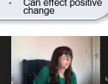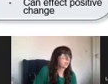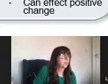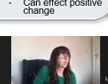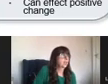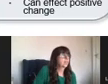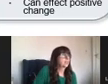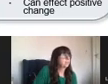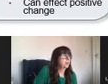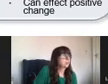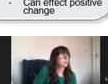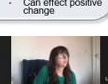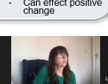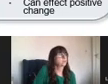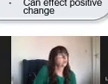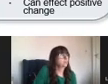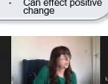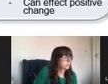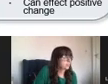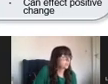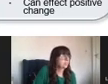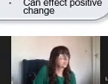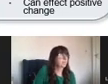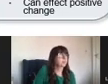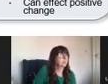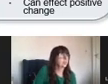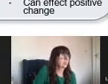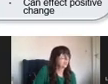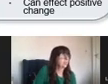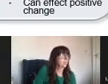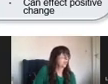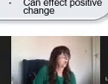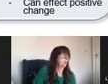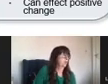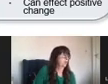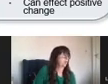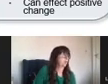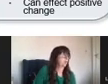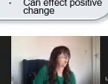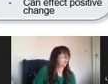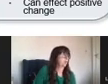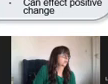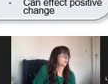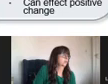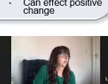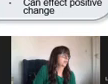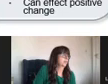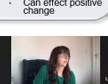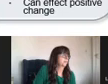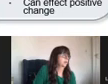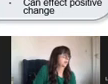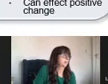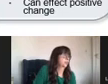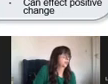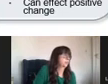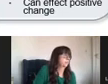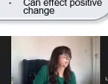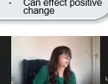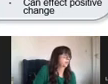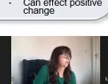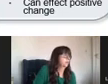dignity. It's about preserving human dignity, protecting our rights in this